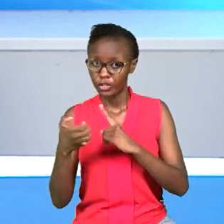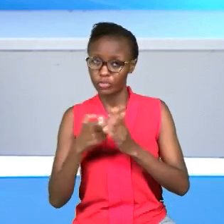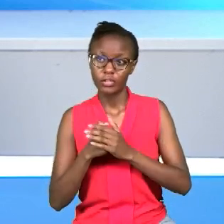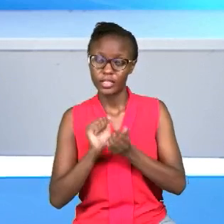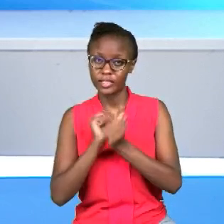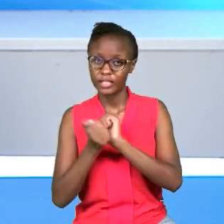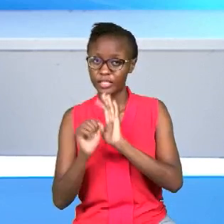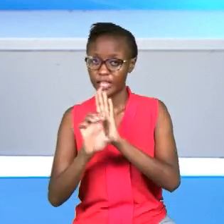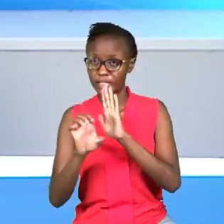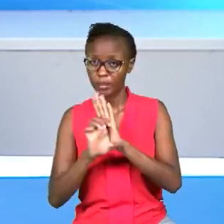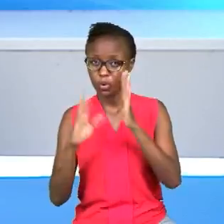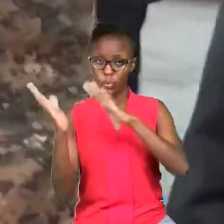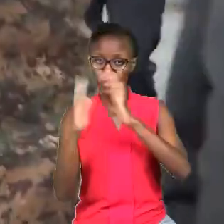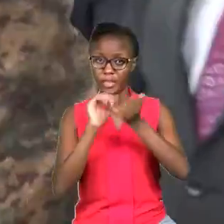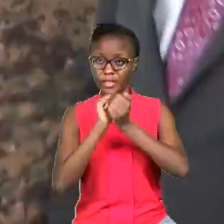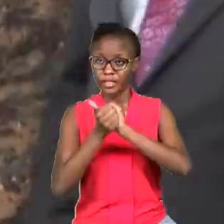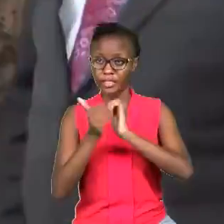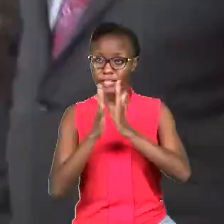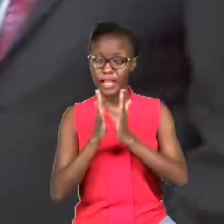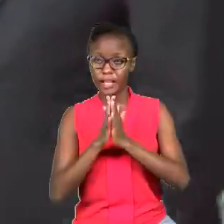Boyd now reports.